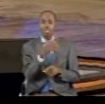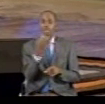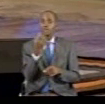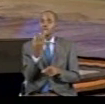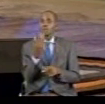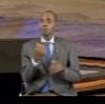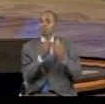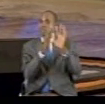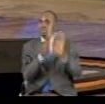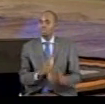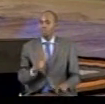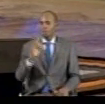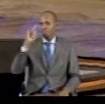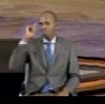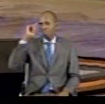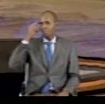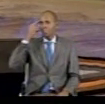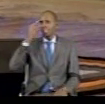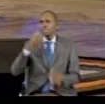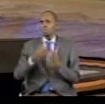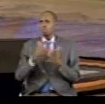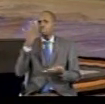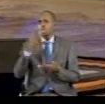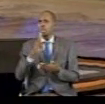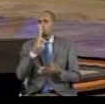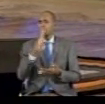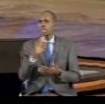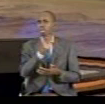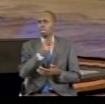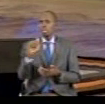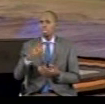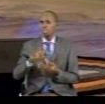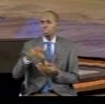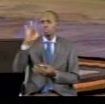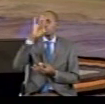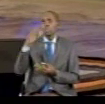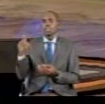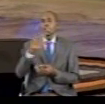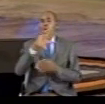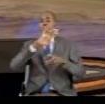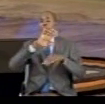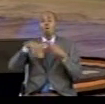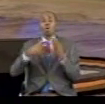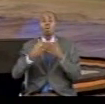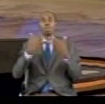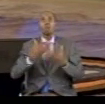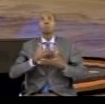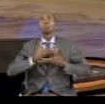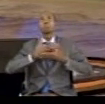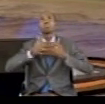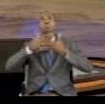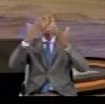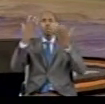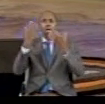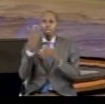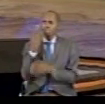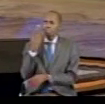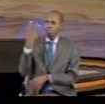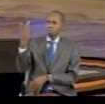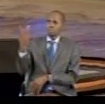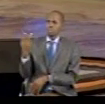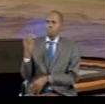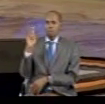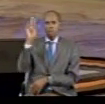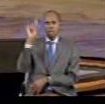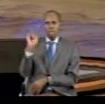they cried out. For they all saw him, and they were troubled. They